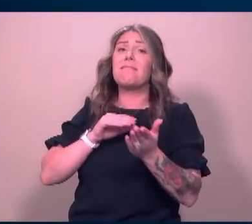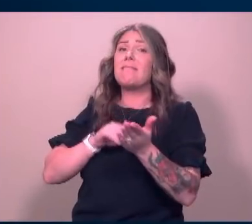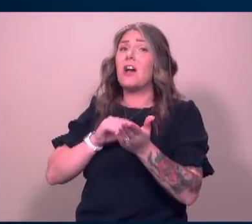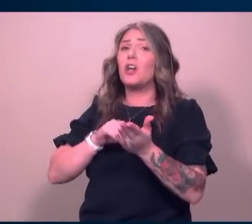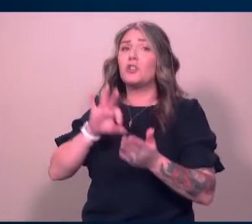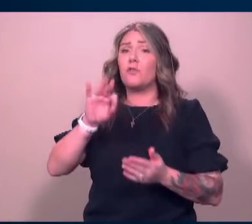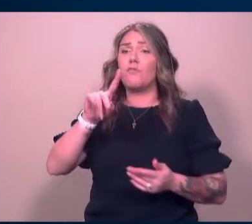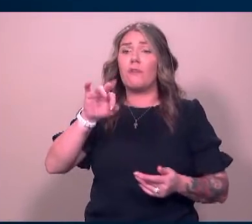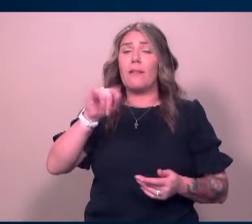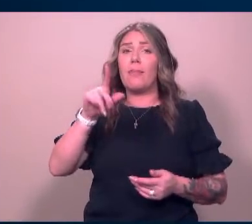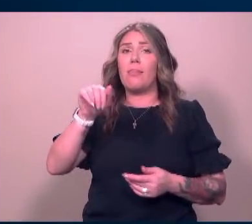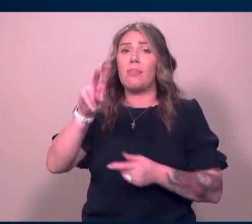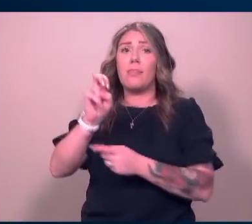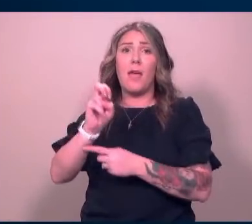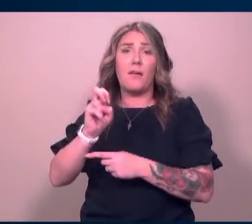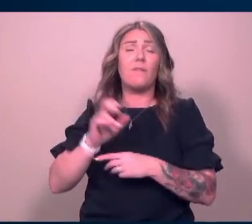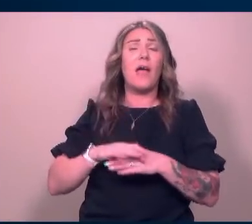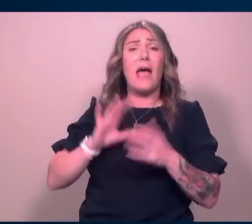things with your staff?